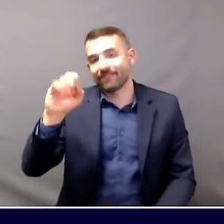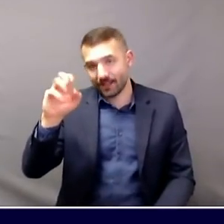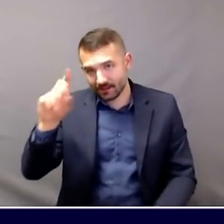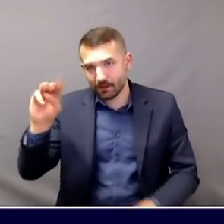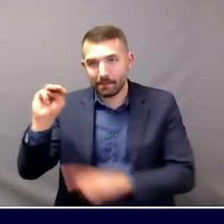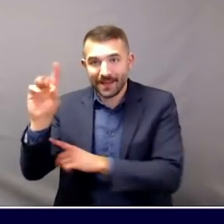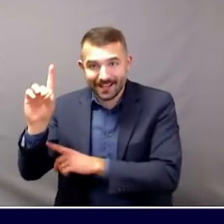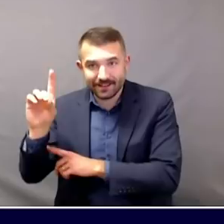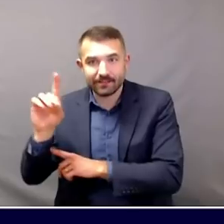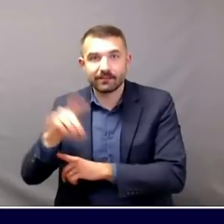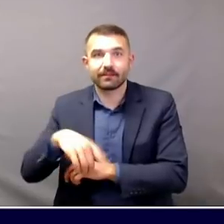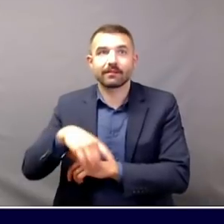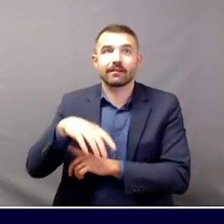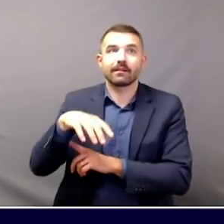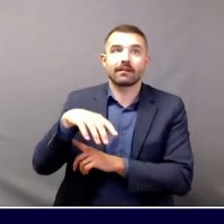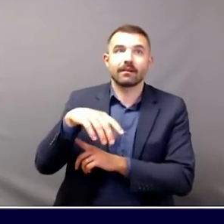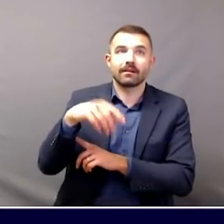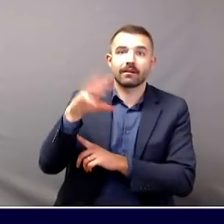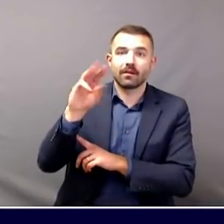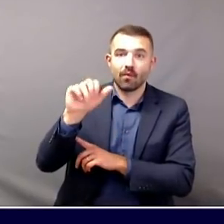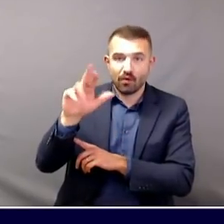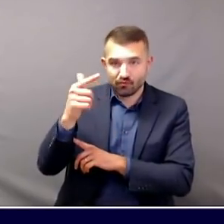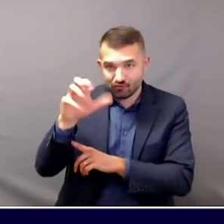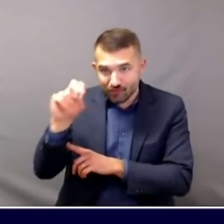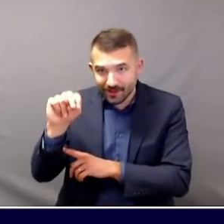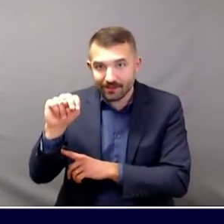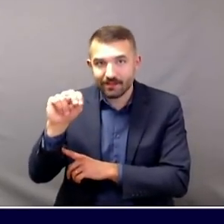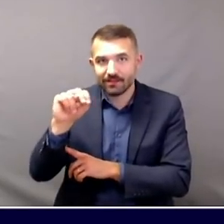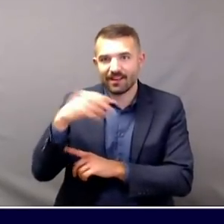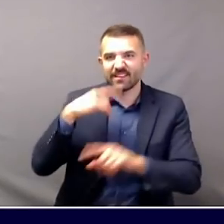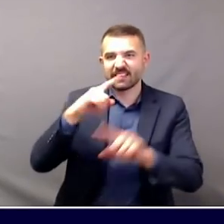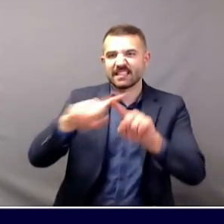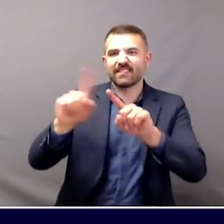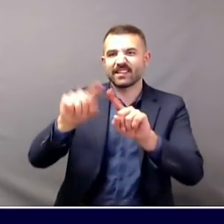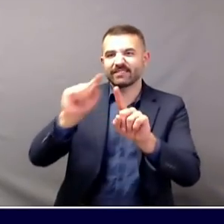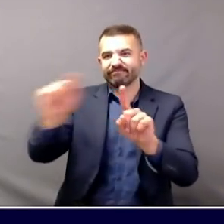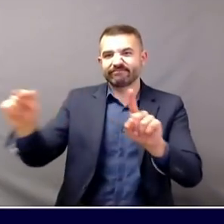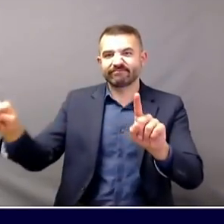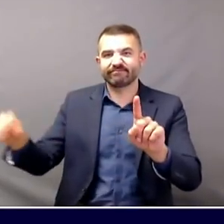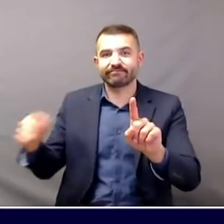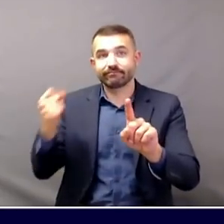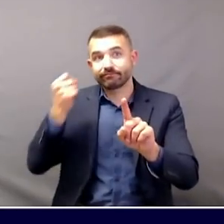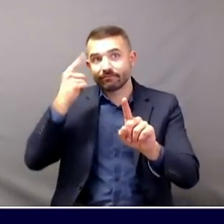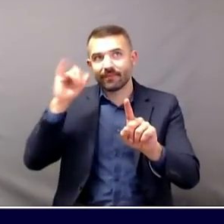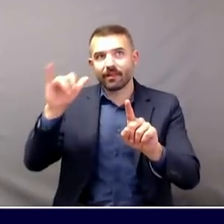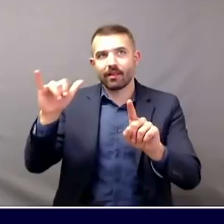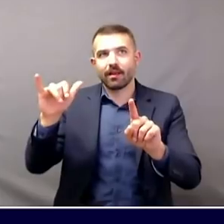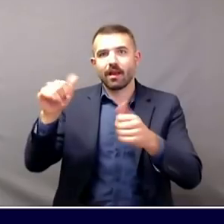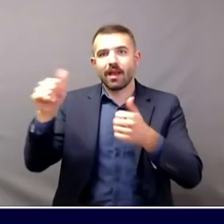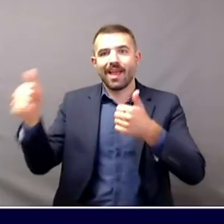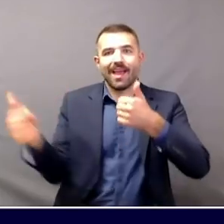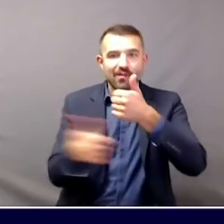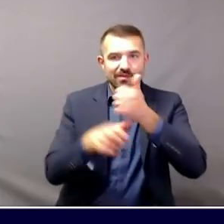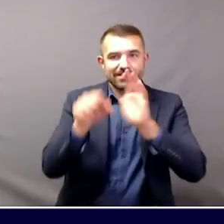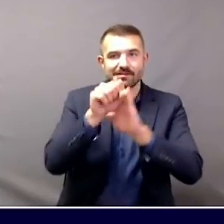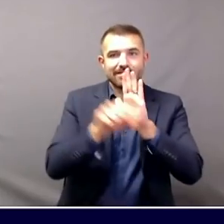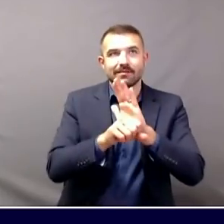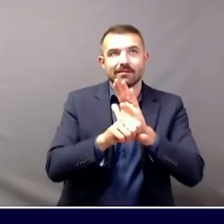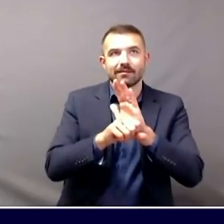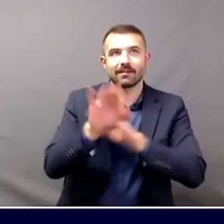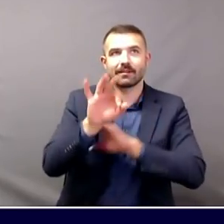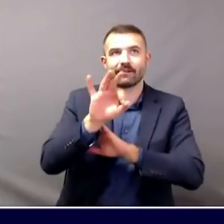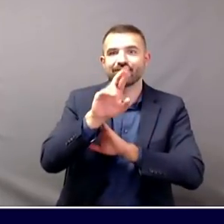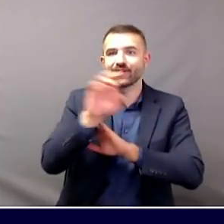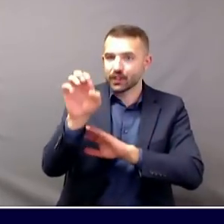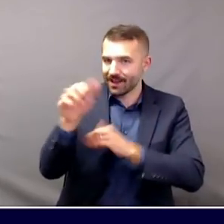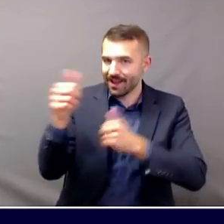out there that do offer testing under our standing order that allows anybody symptomatic or asymptomatic to get testing, because going back